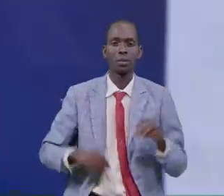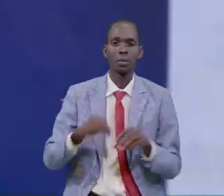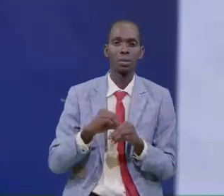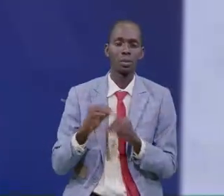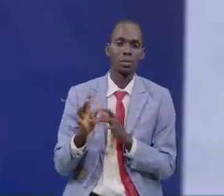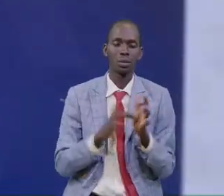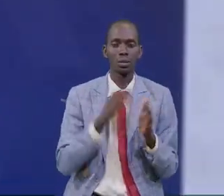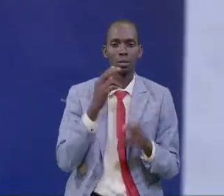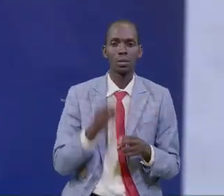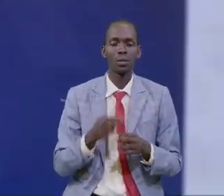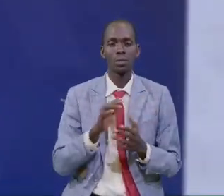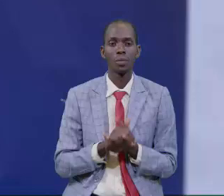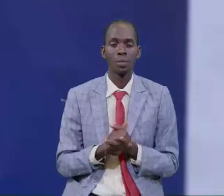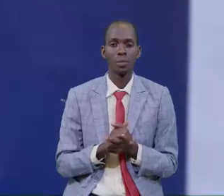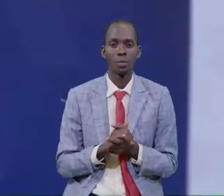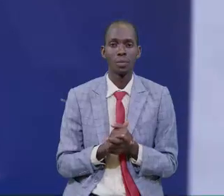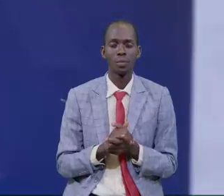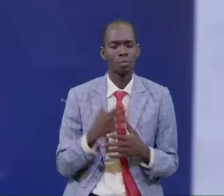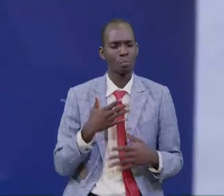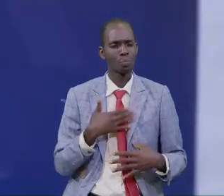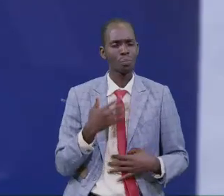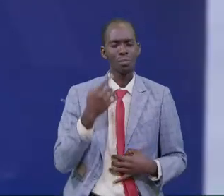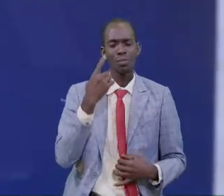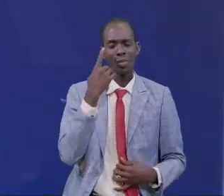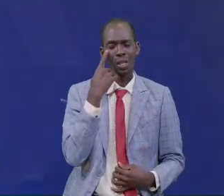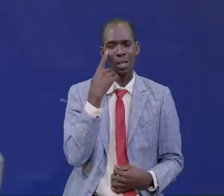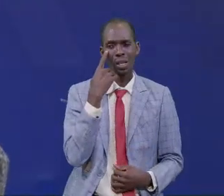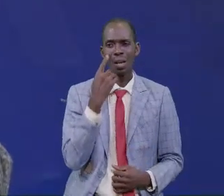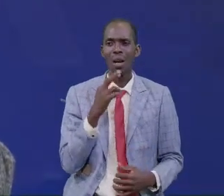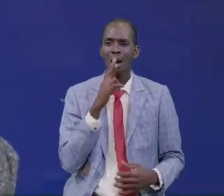My eye nerves are weak.